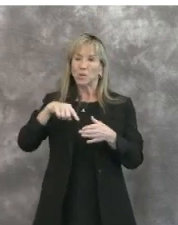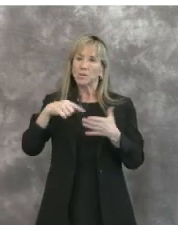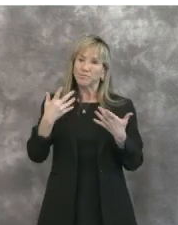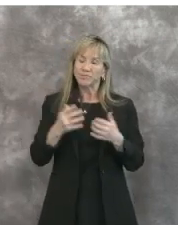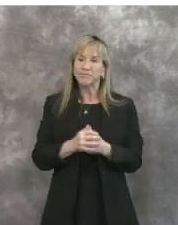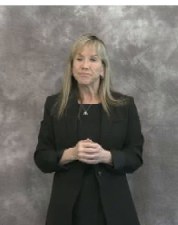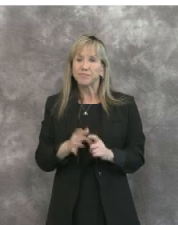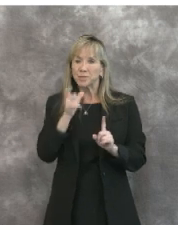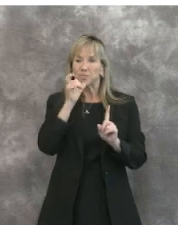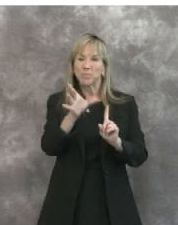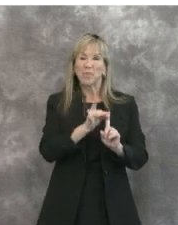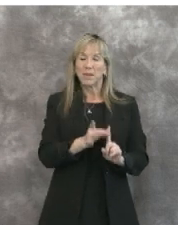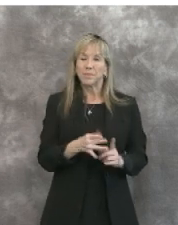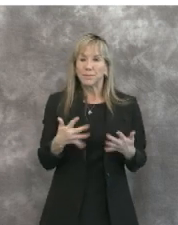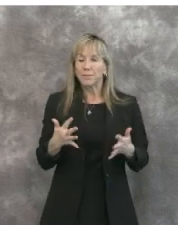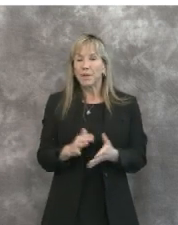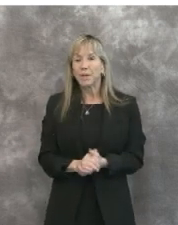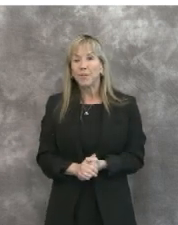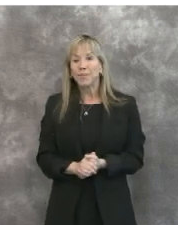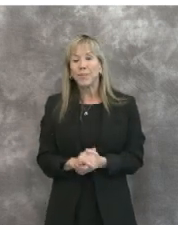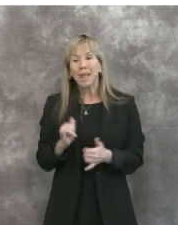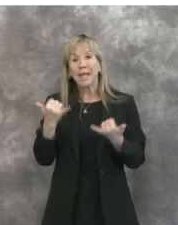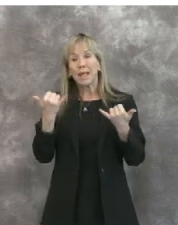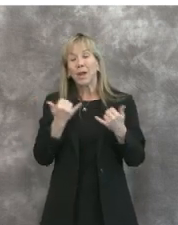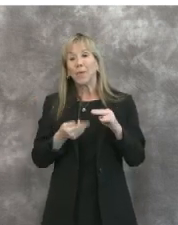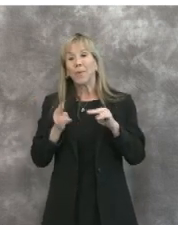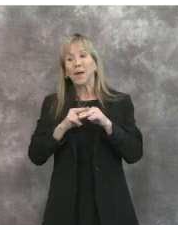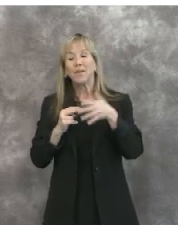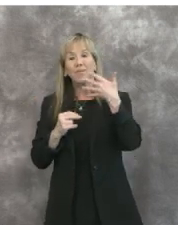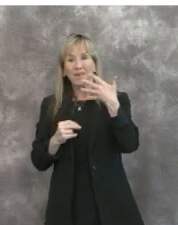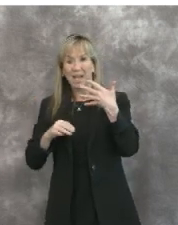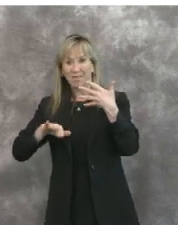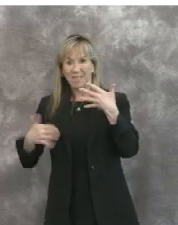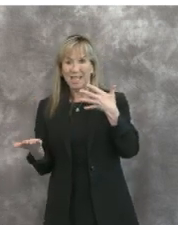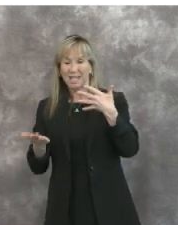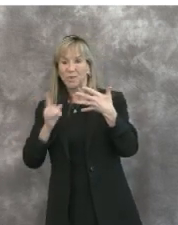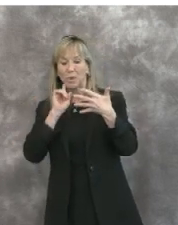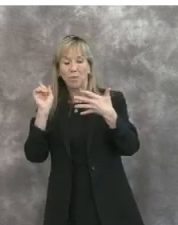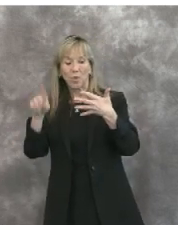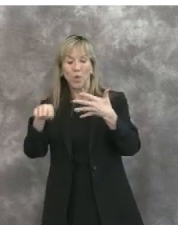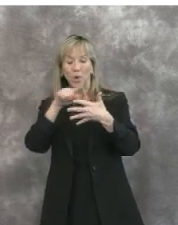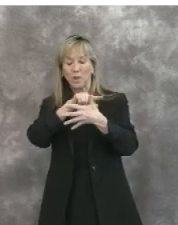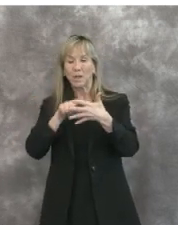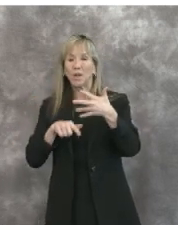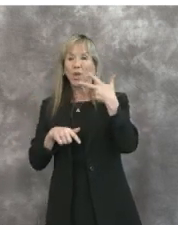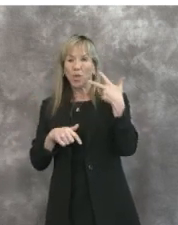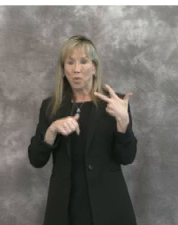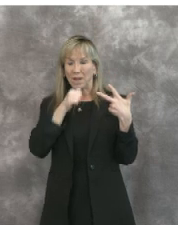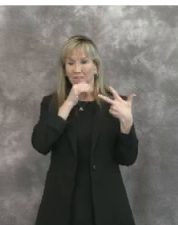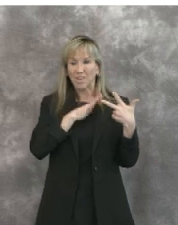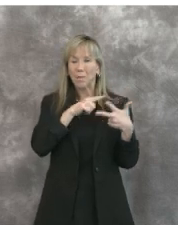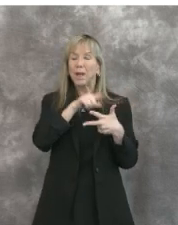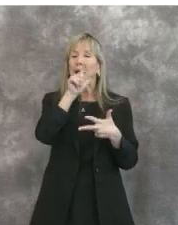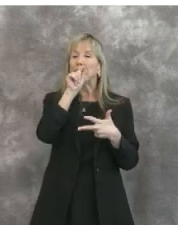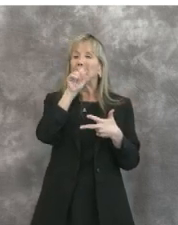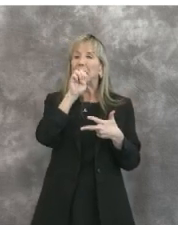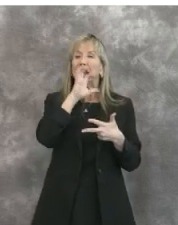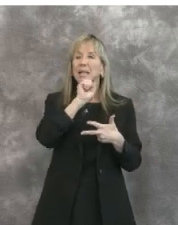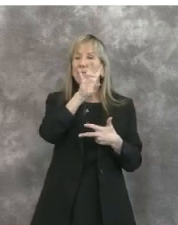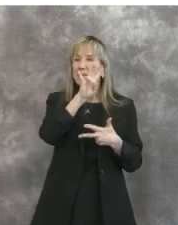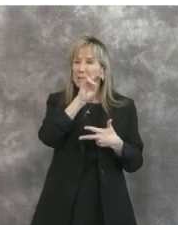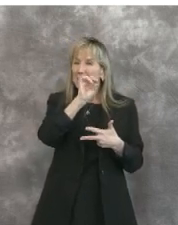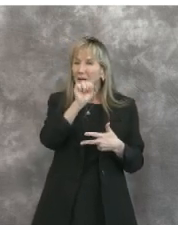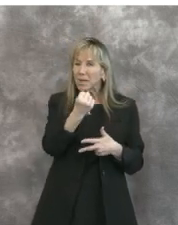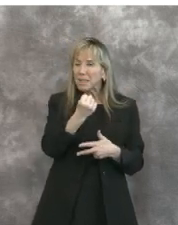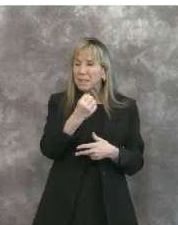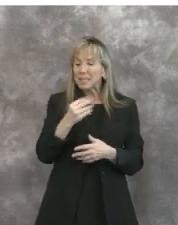cases. Of the 5 additional deaths being reported today, these include 3 females in their late 70s and